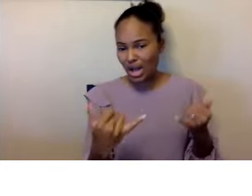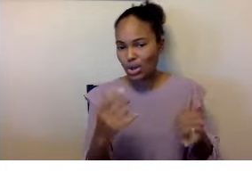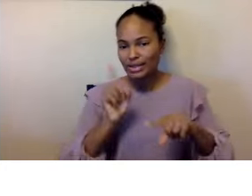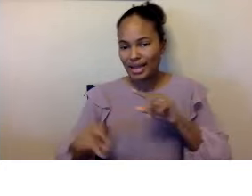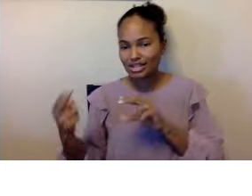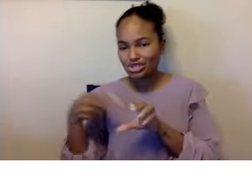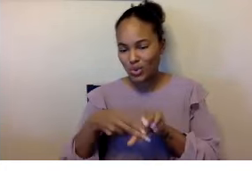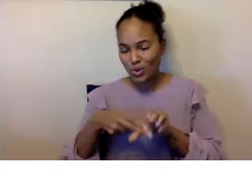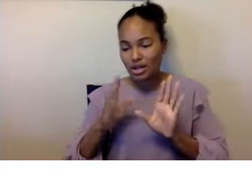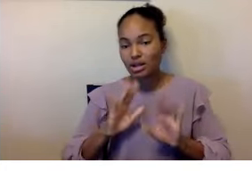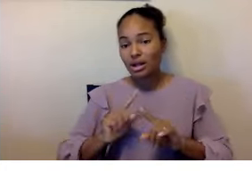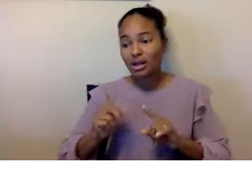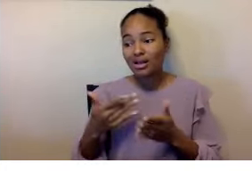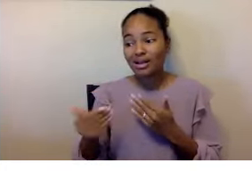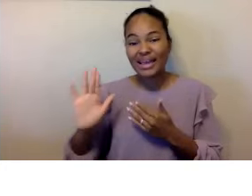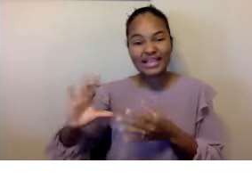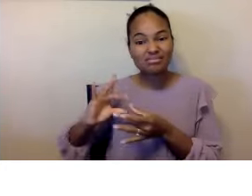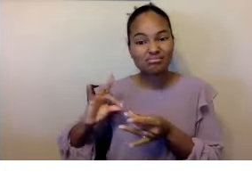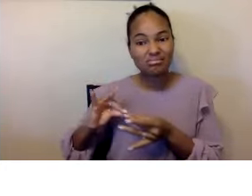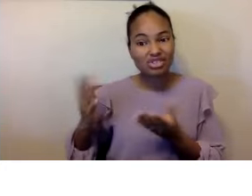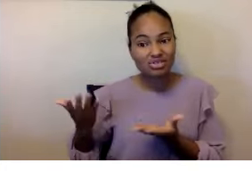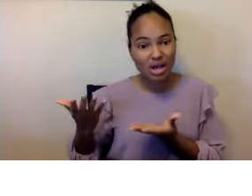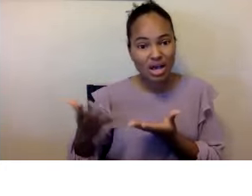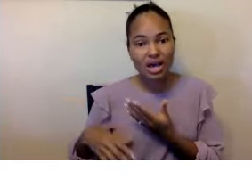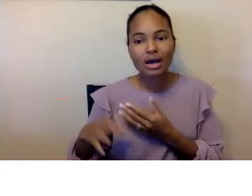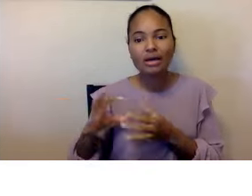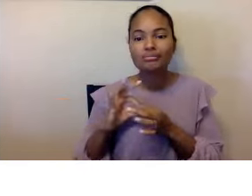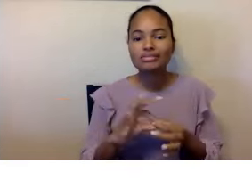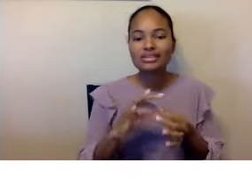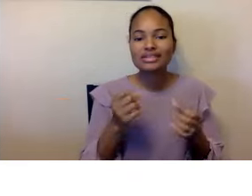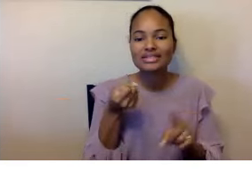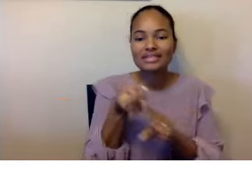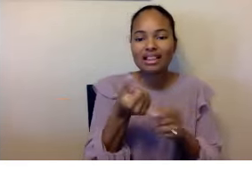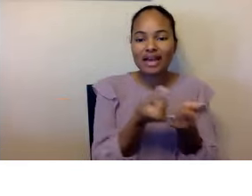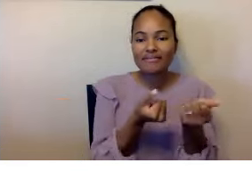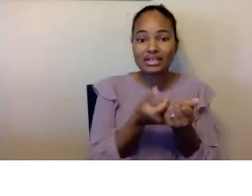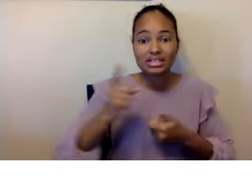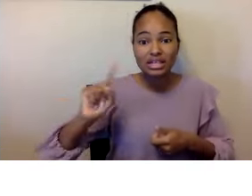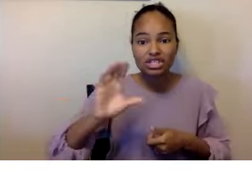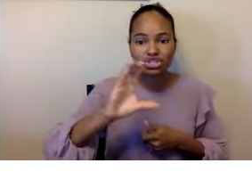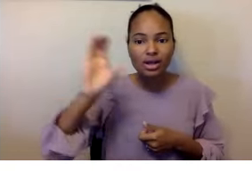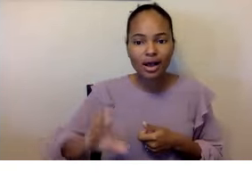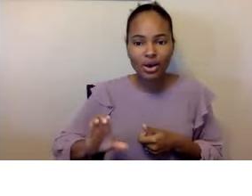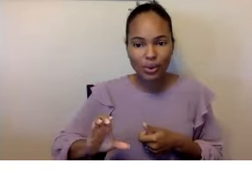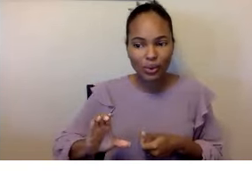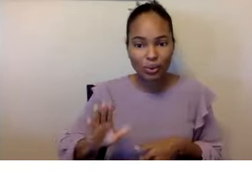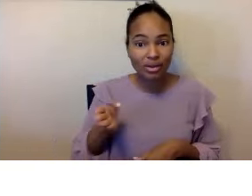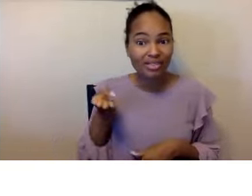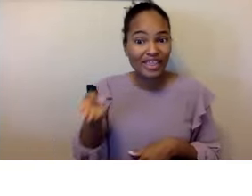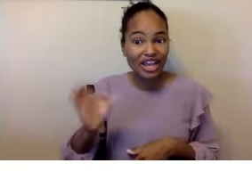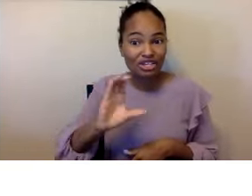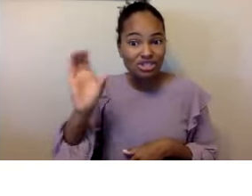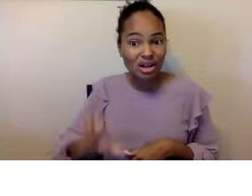did talk about, the self-advocacy movement in Chicago, was that their main focus now has been to